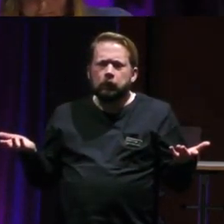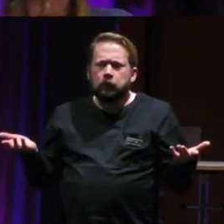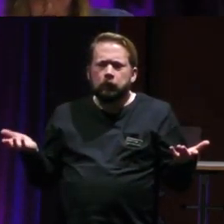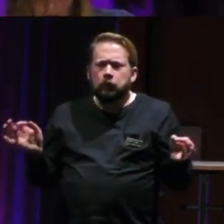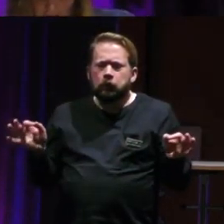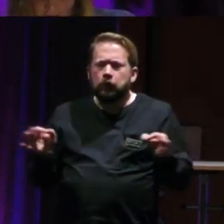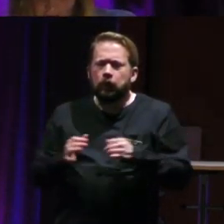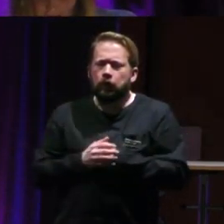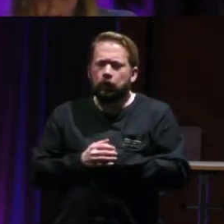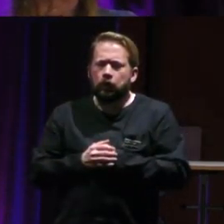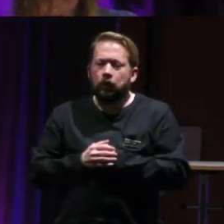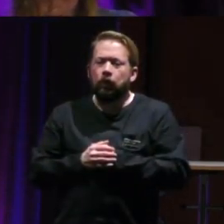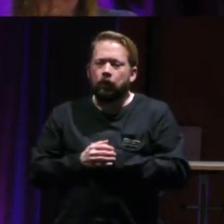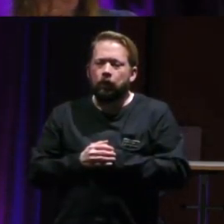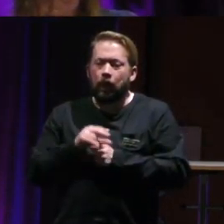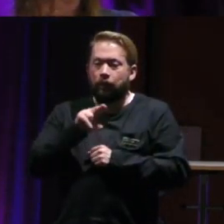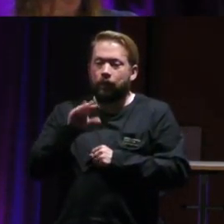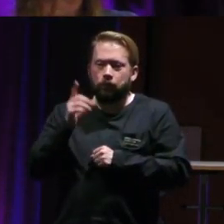sorry.